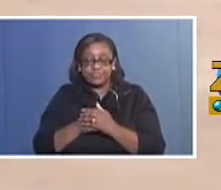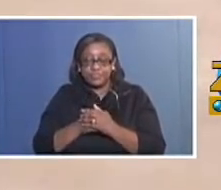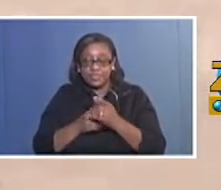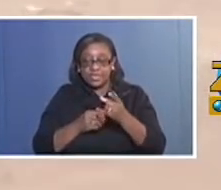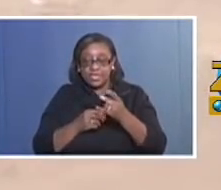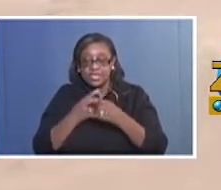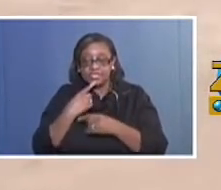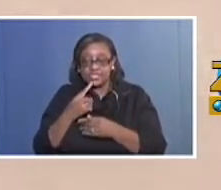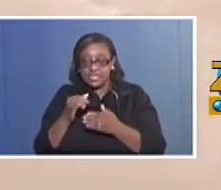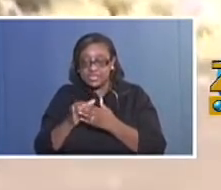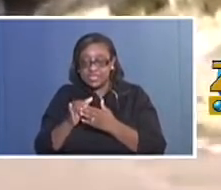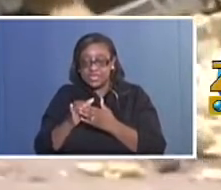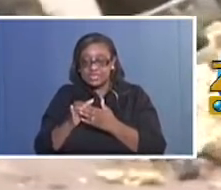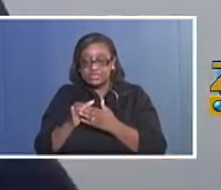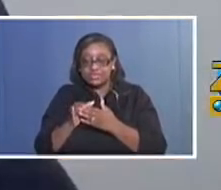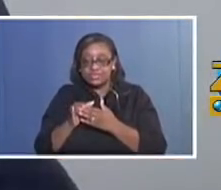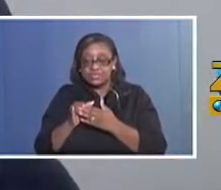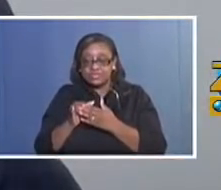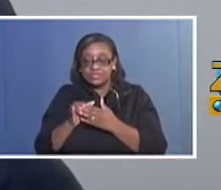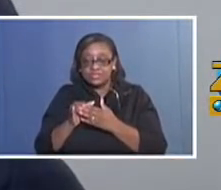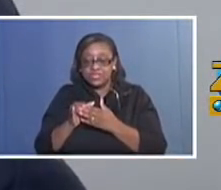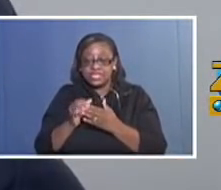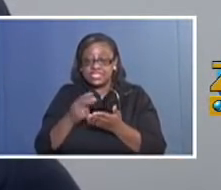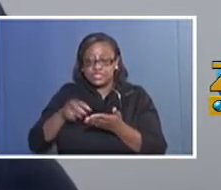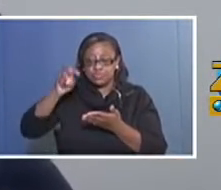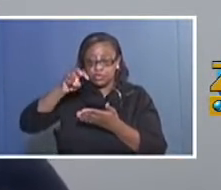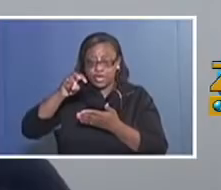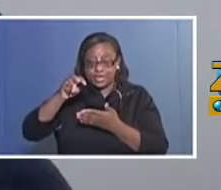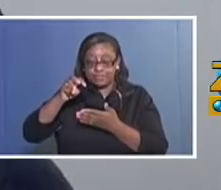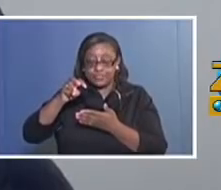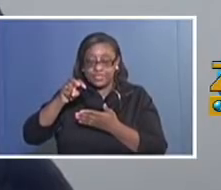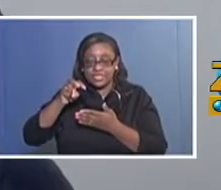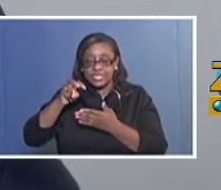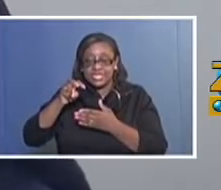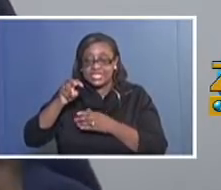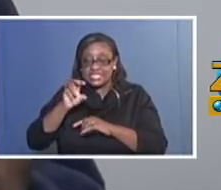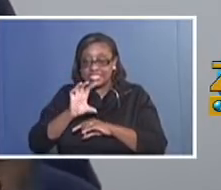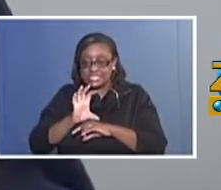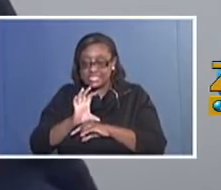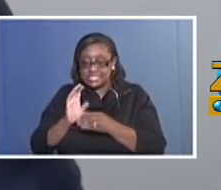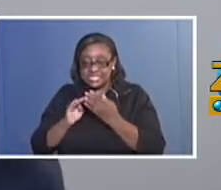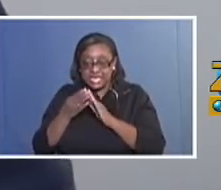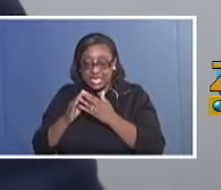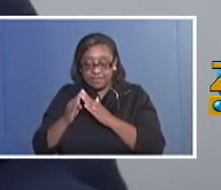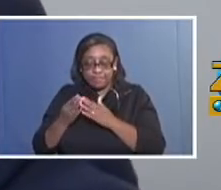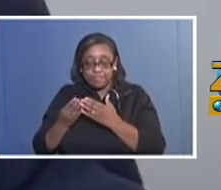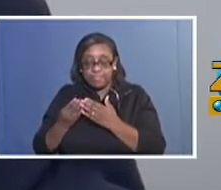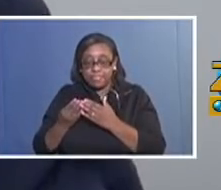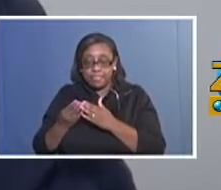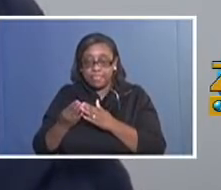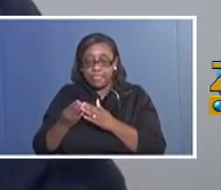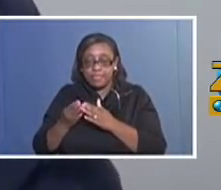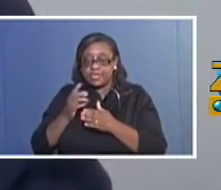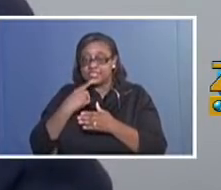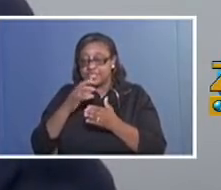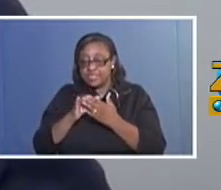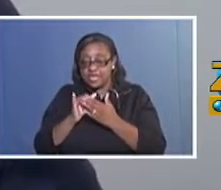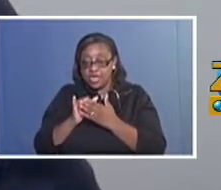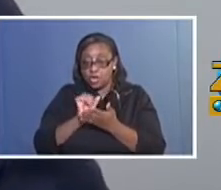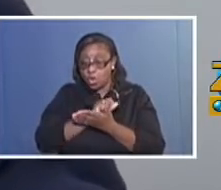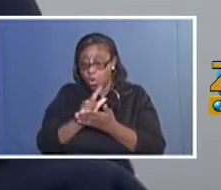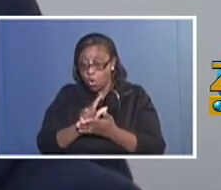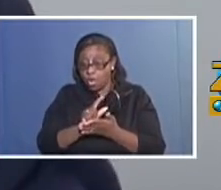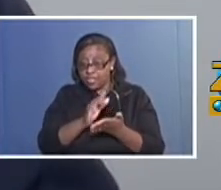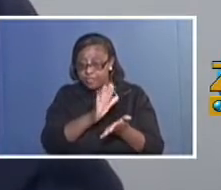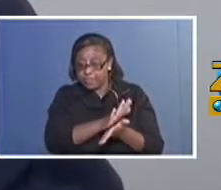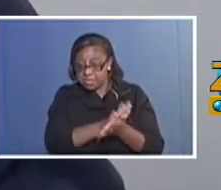have a site run in Spring City, one in Treasure Key. One, all the proper documentation is